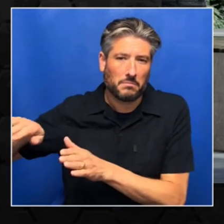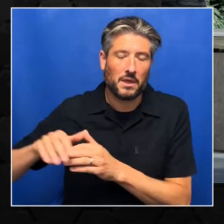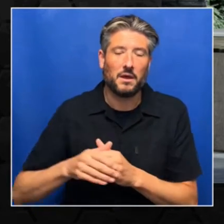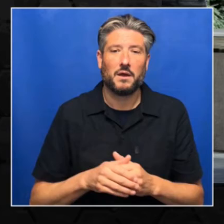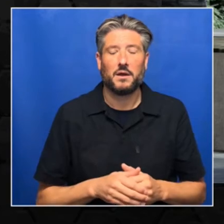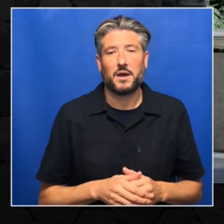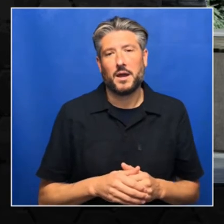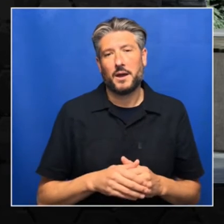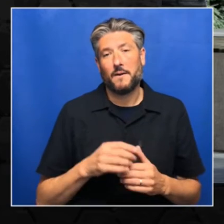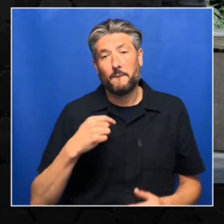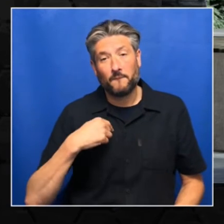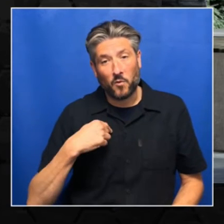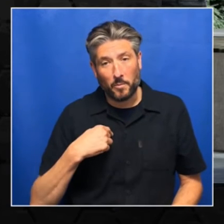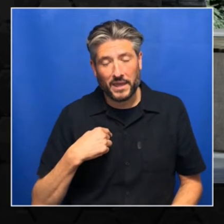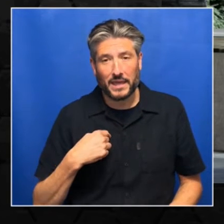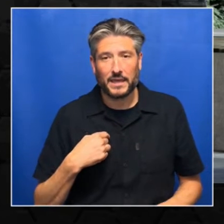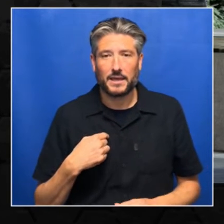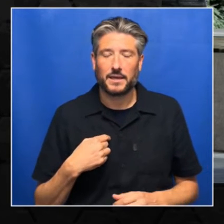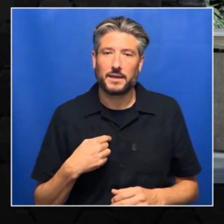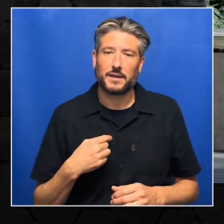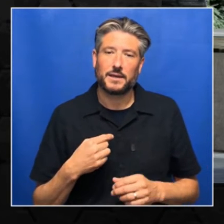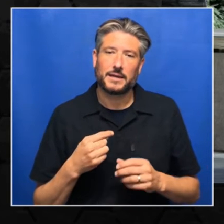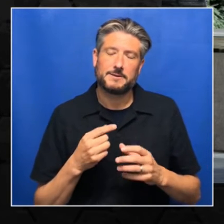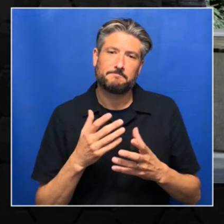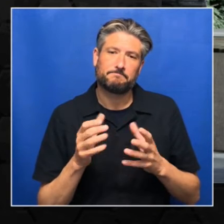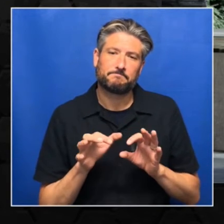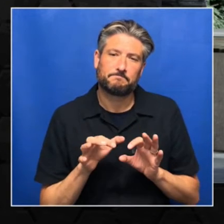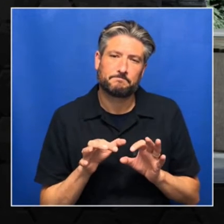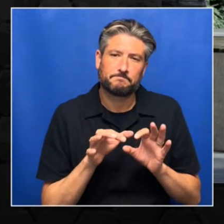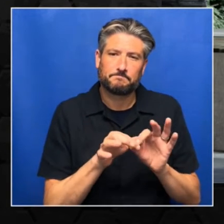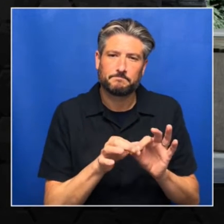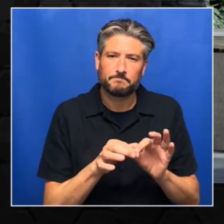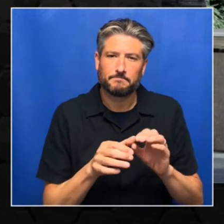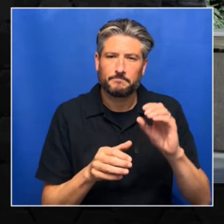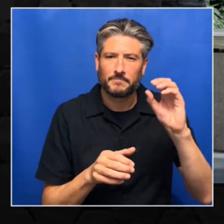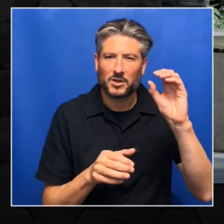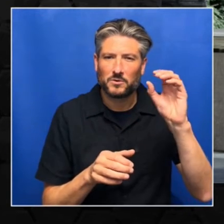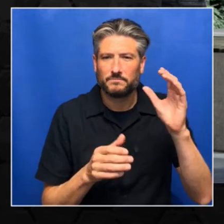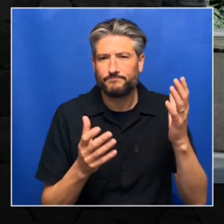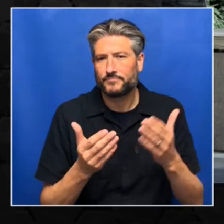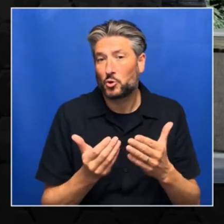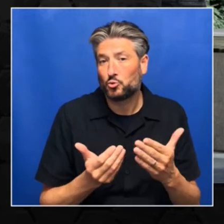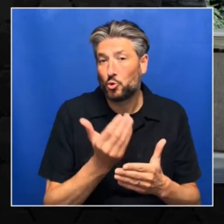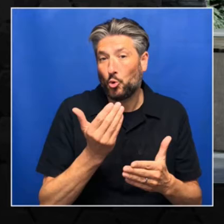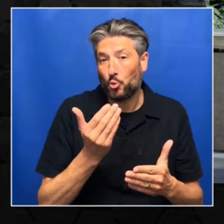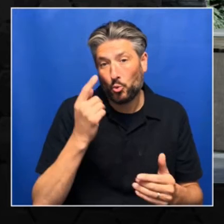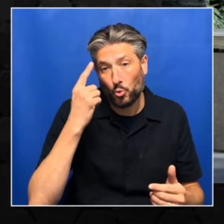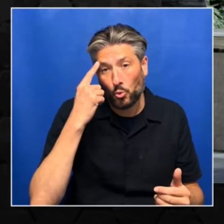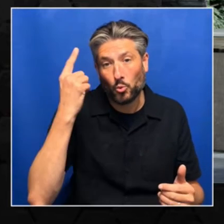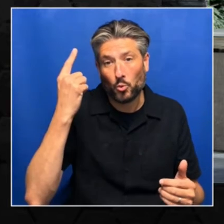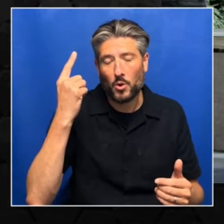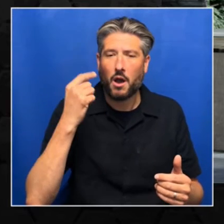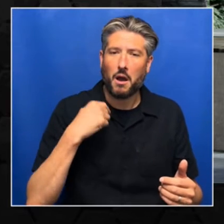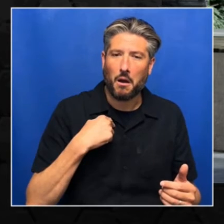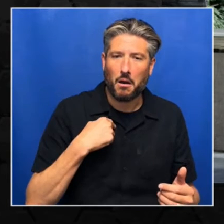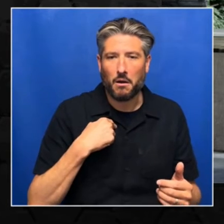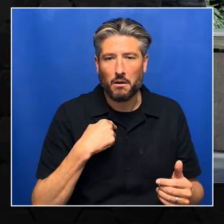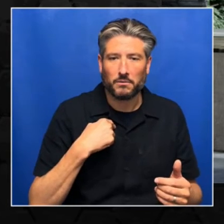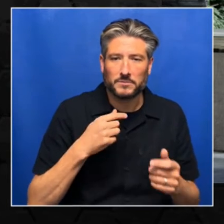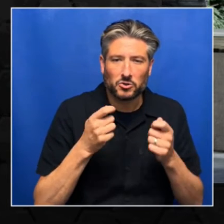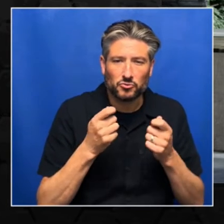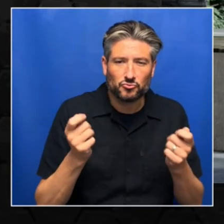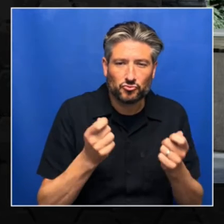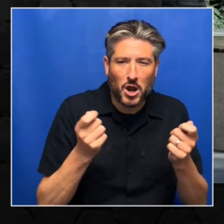know if I'm working with a new algorithm, which I just want to try out. I've often found it really helpful to know a bit